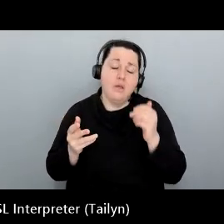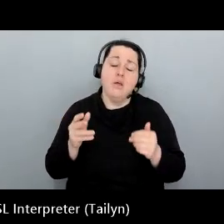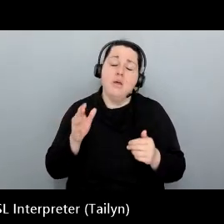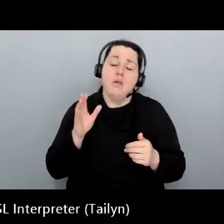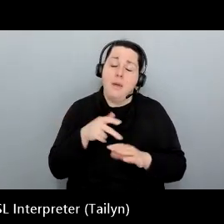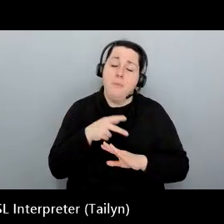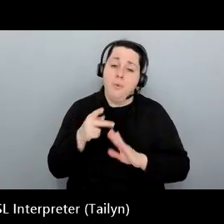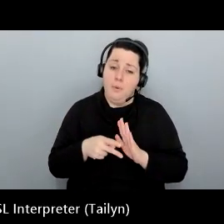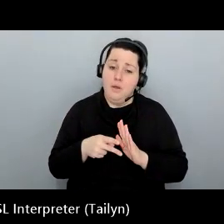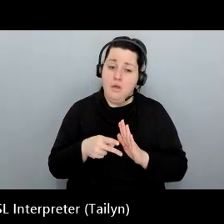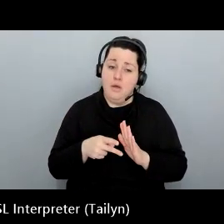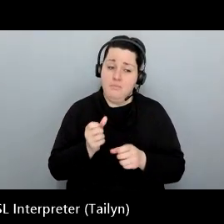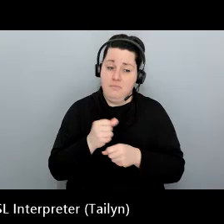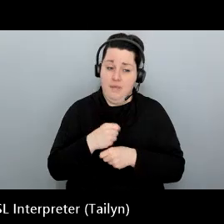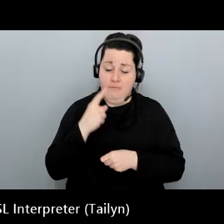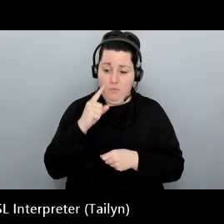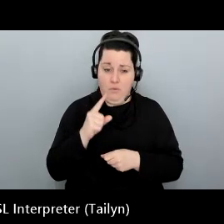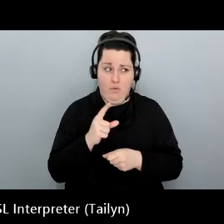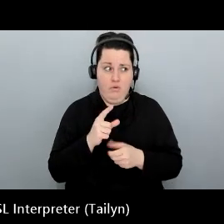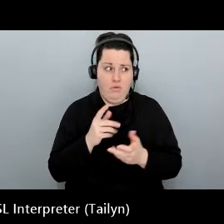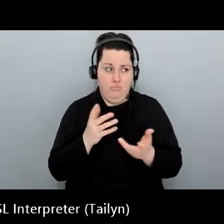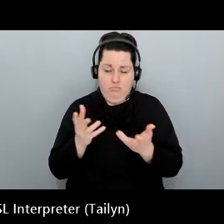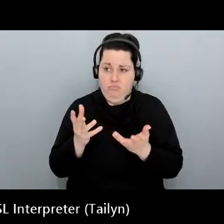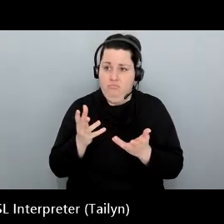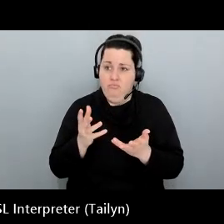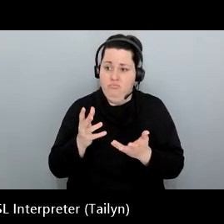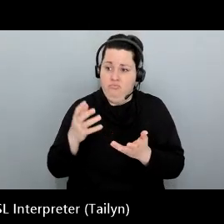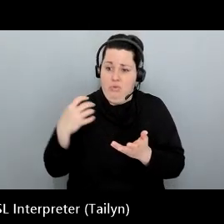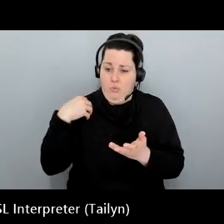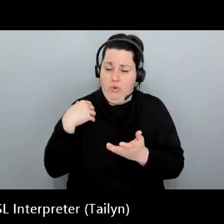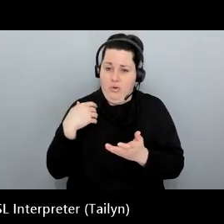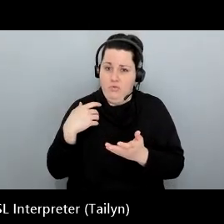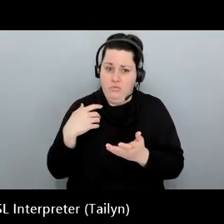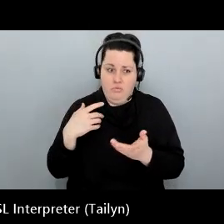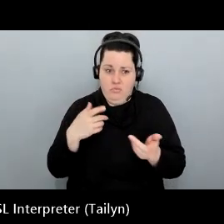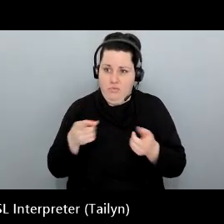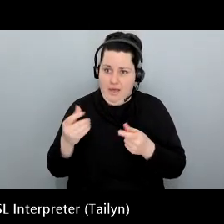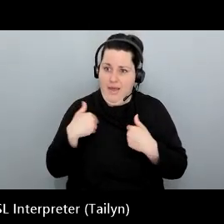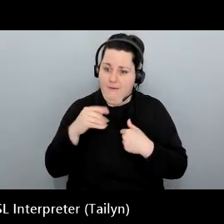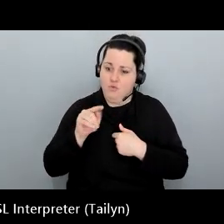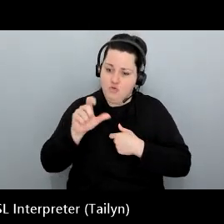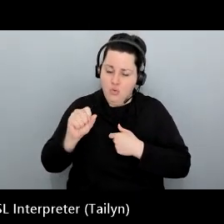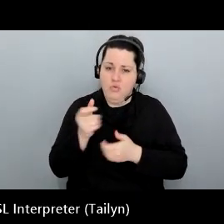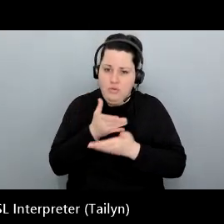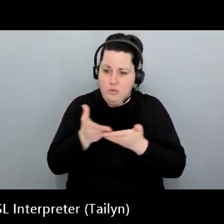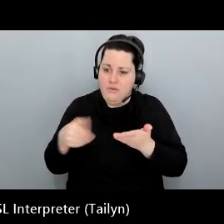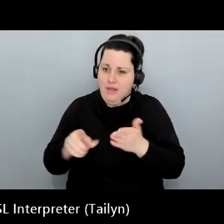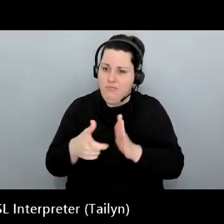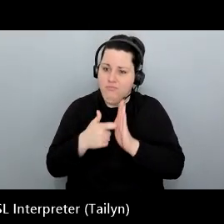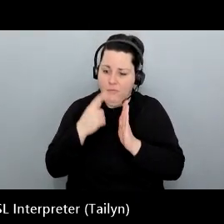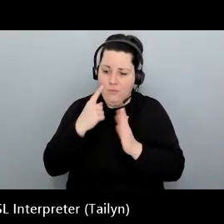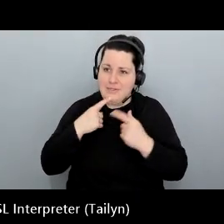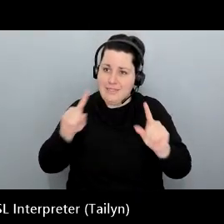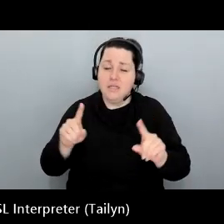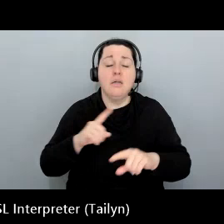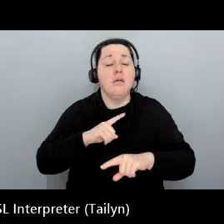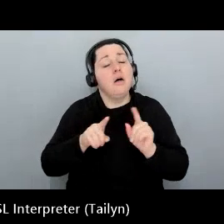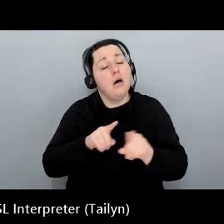only was created to ensure employees with disabilities have the tools and resources they need to succeed, but also, to